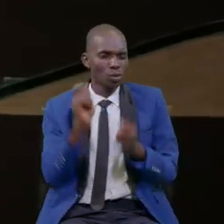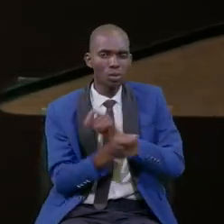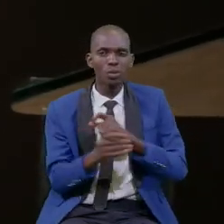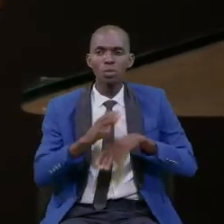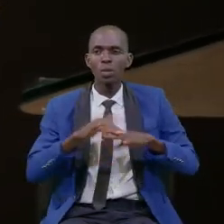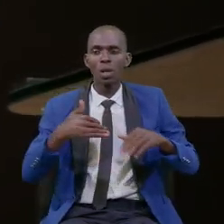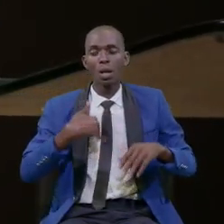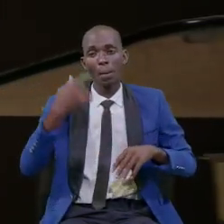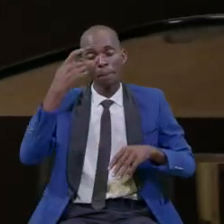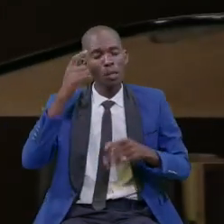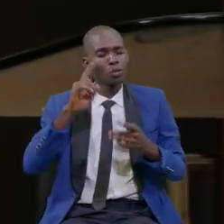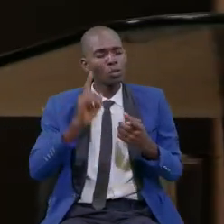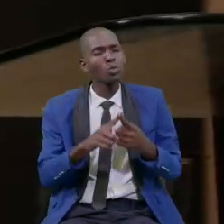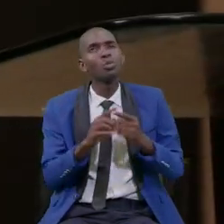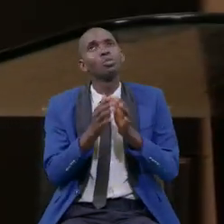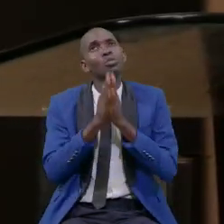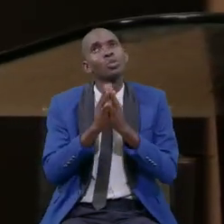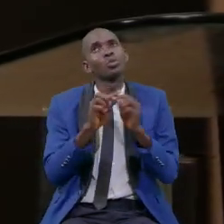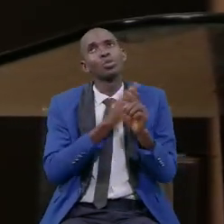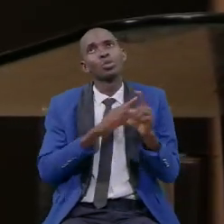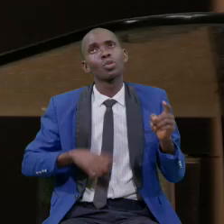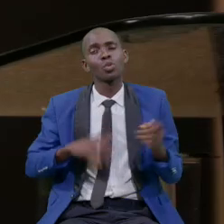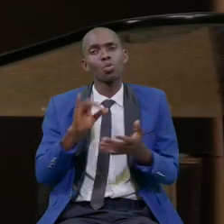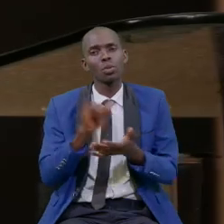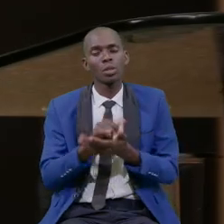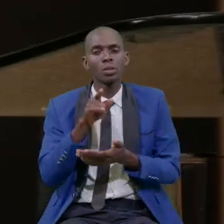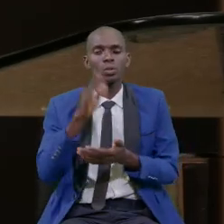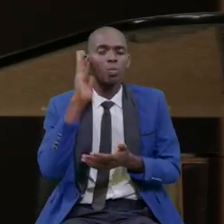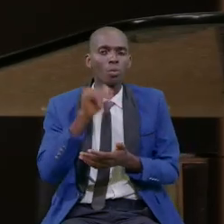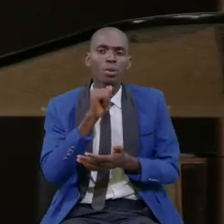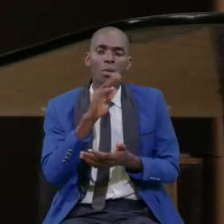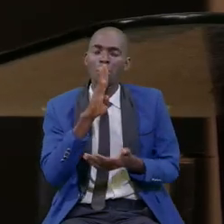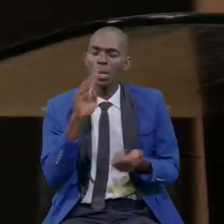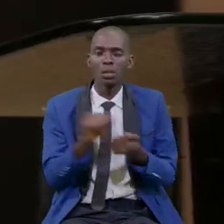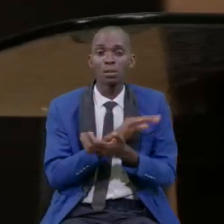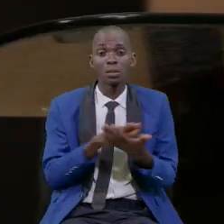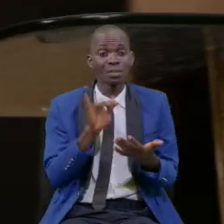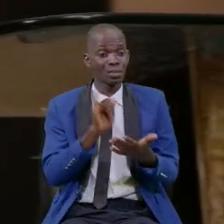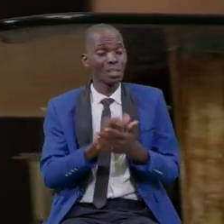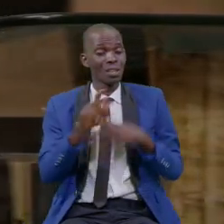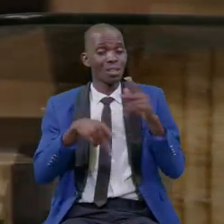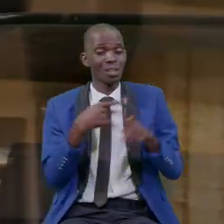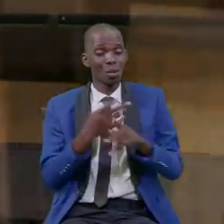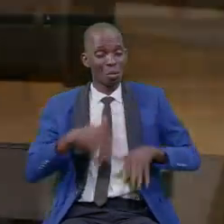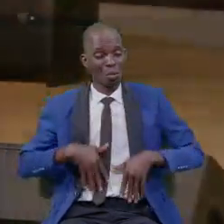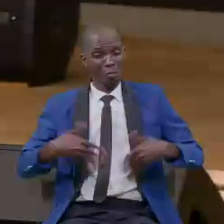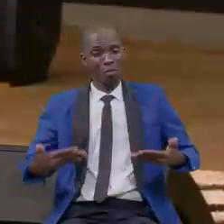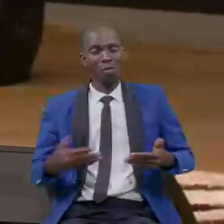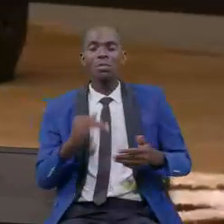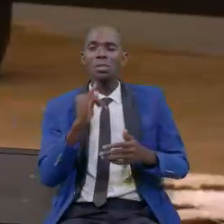the Lord so that we don't perish, that's no acceptable confession. We're